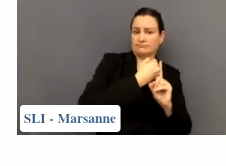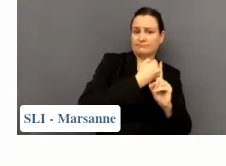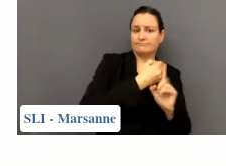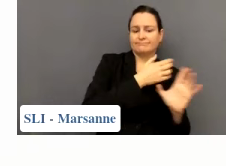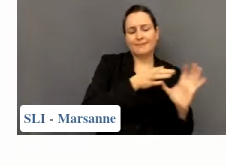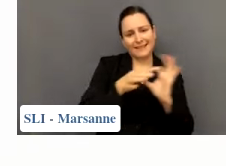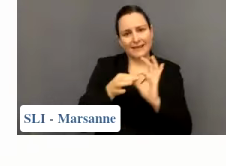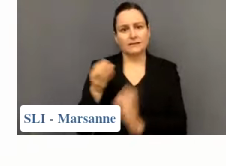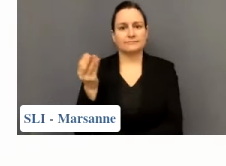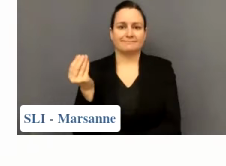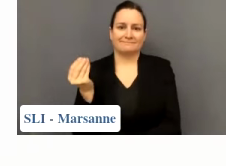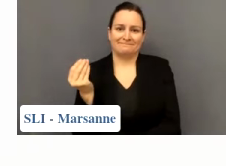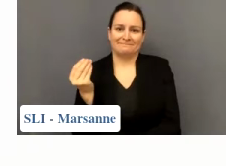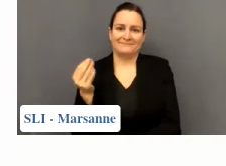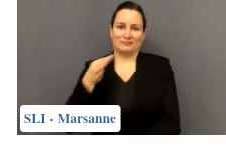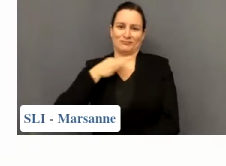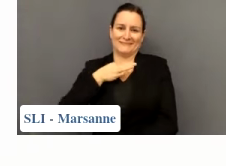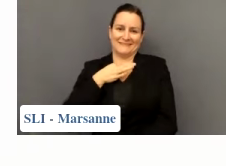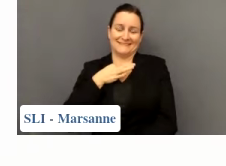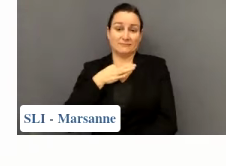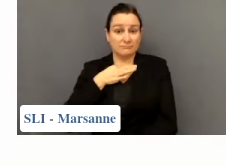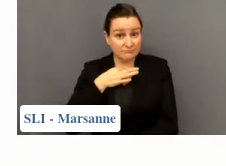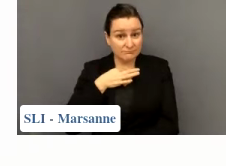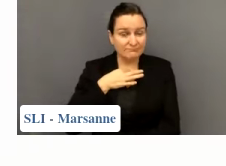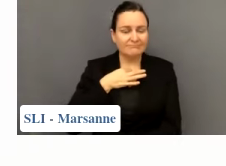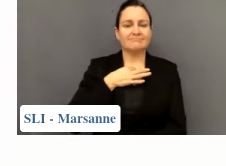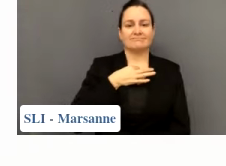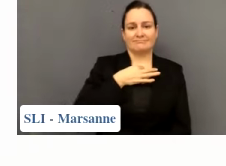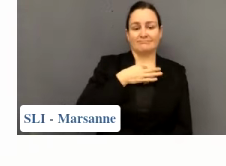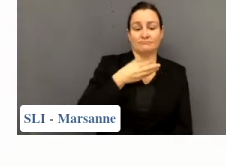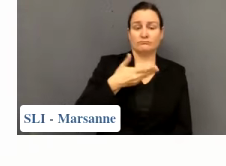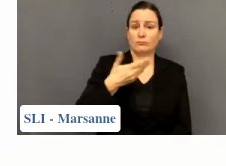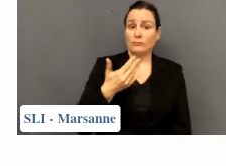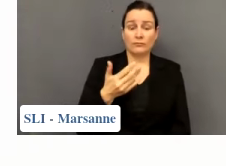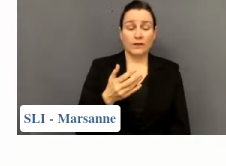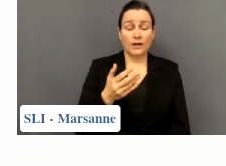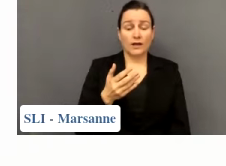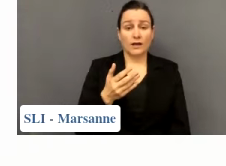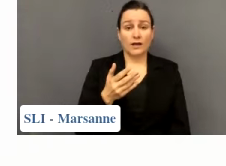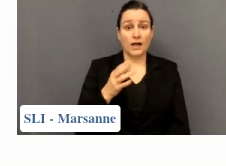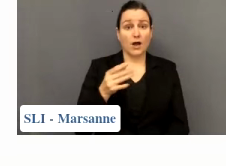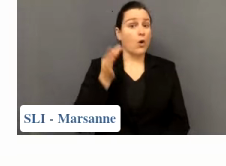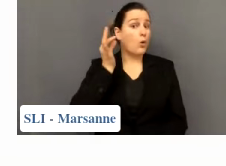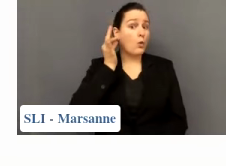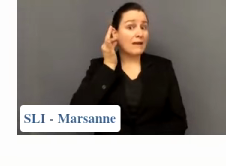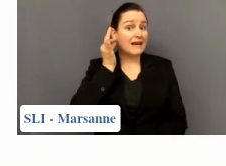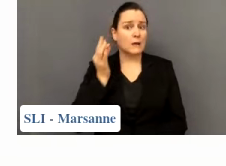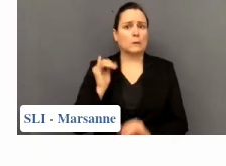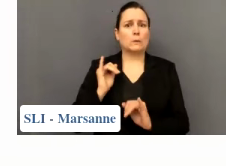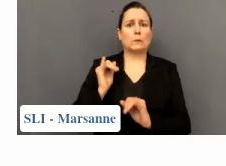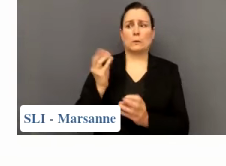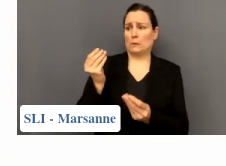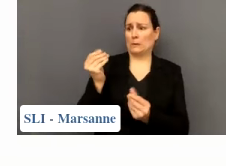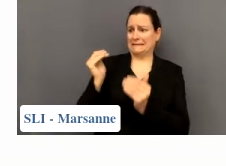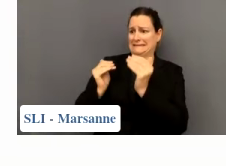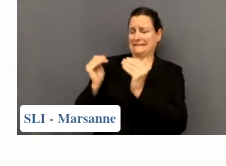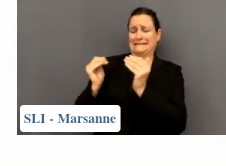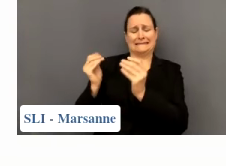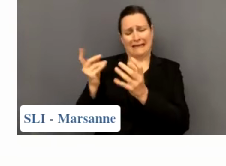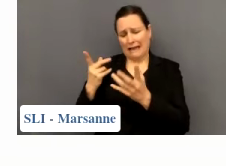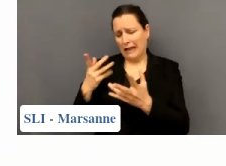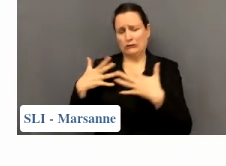the survey, women were 30 to 45% more likely to experience high financial stress if they had experienced sexual